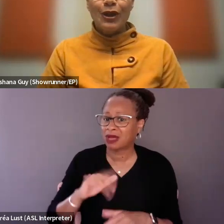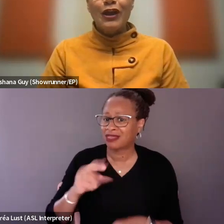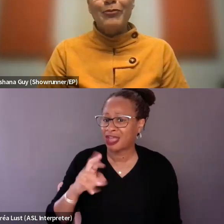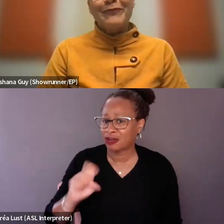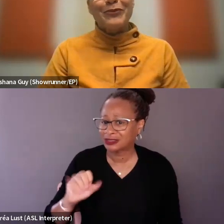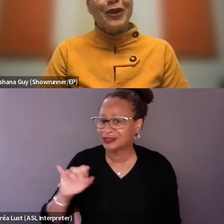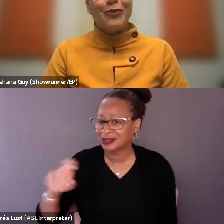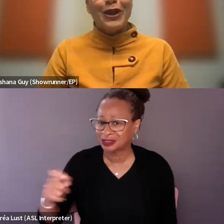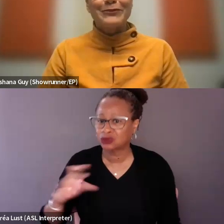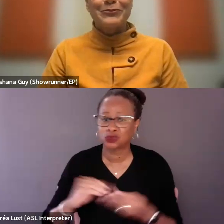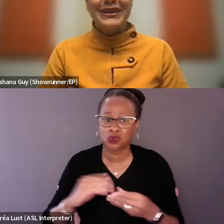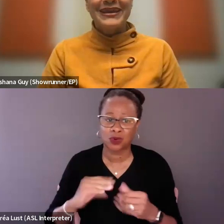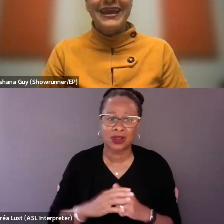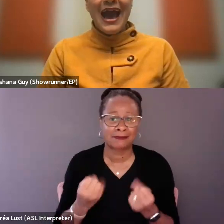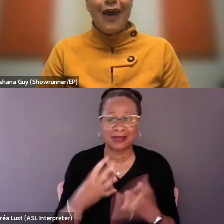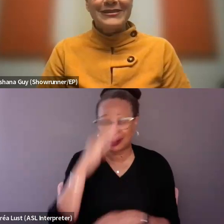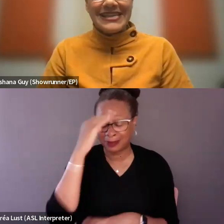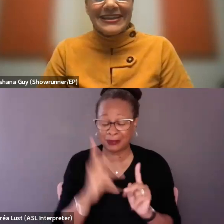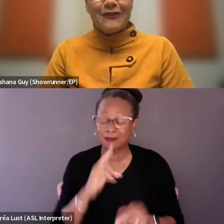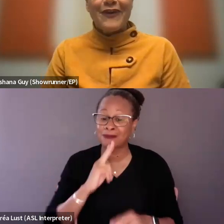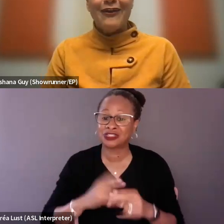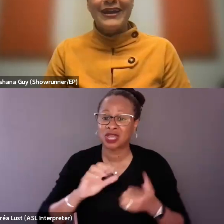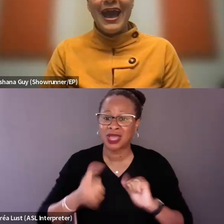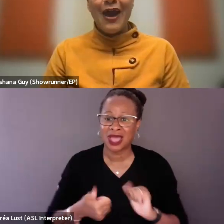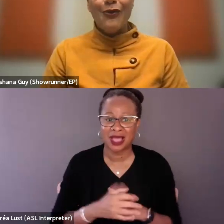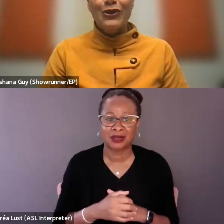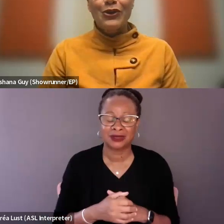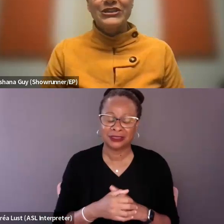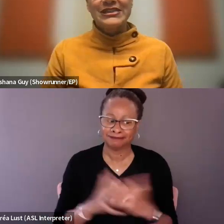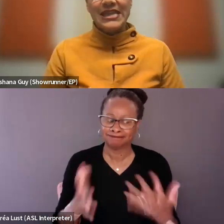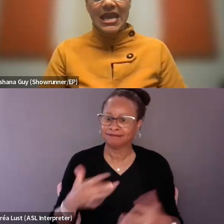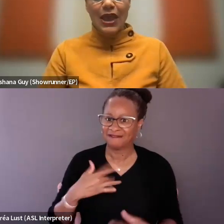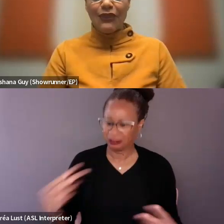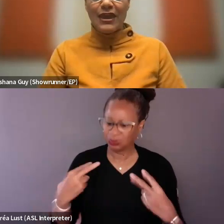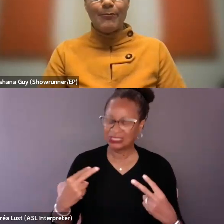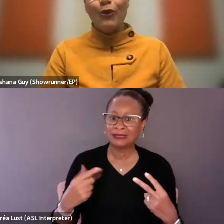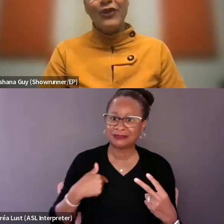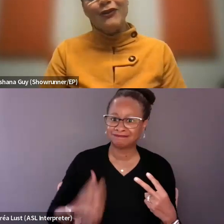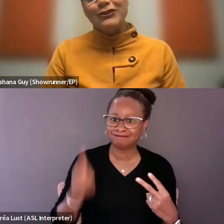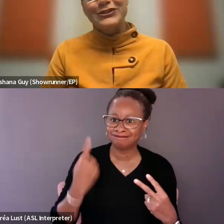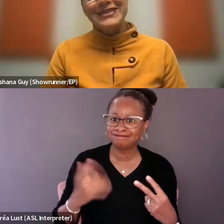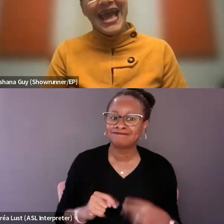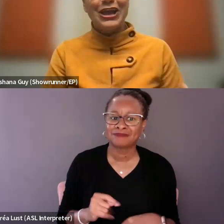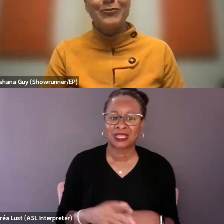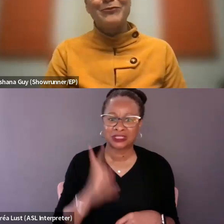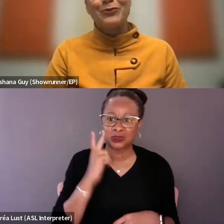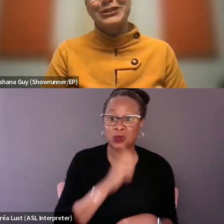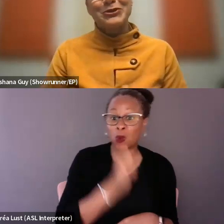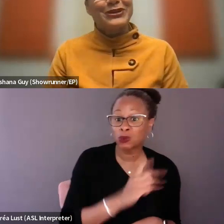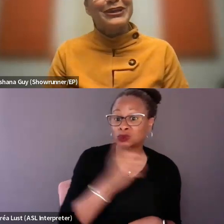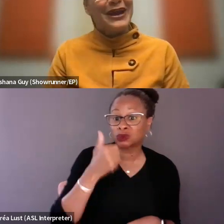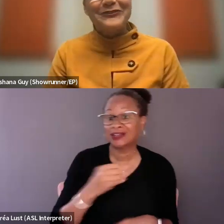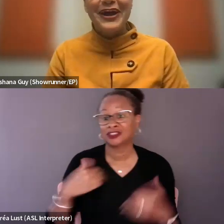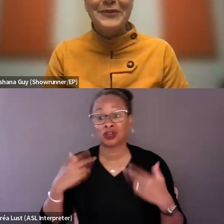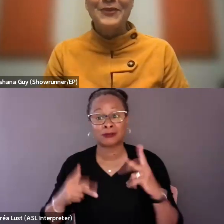you know, a lot of Black people have brought up to me how seen they felt and how, you know, just seeing the both elders and young people, which